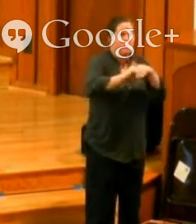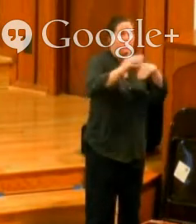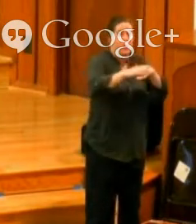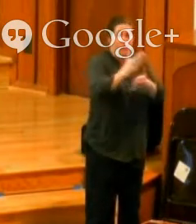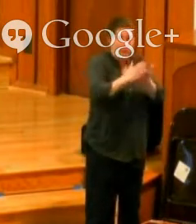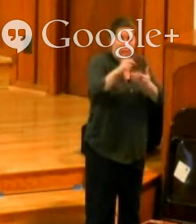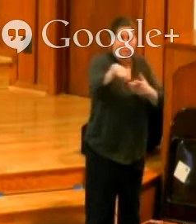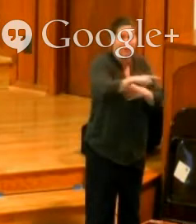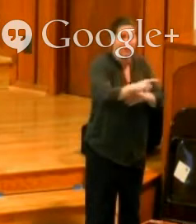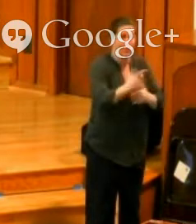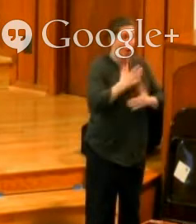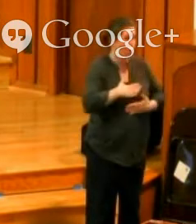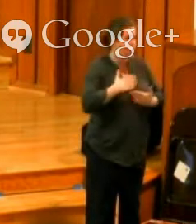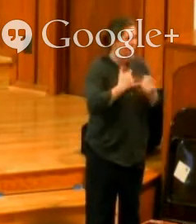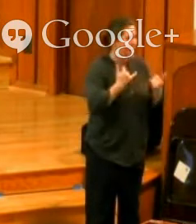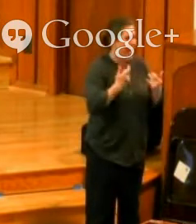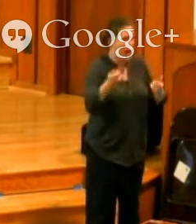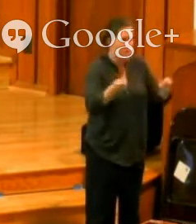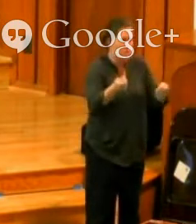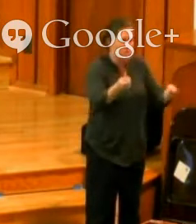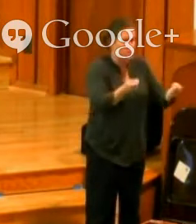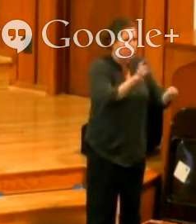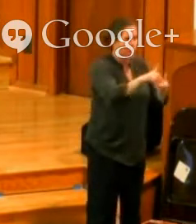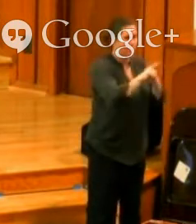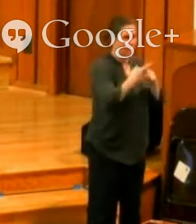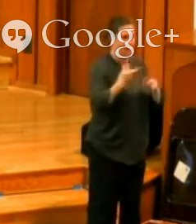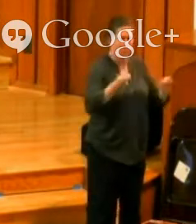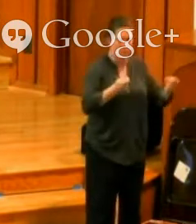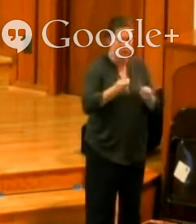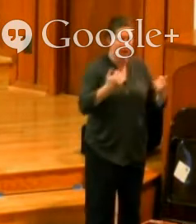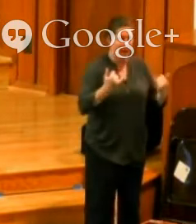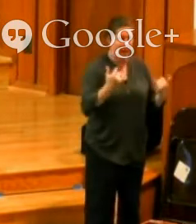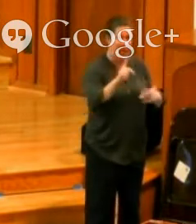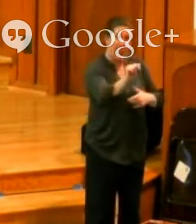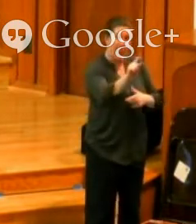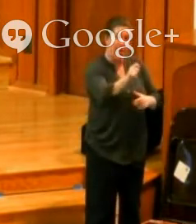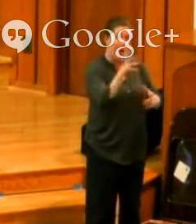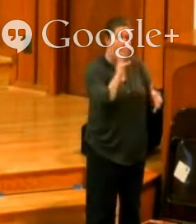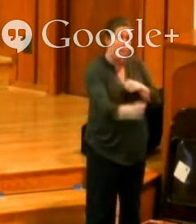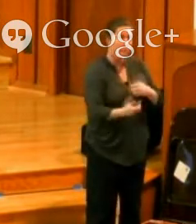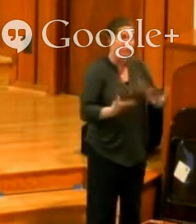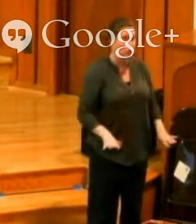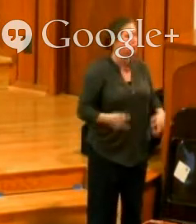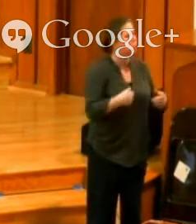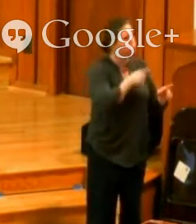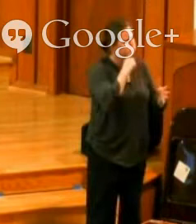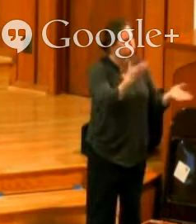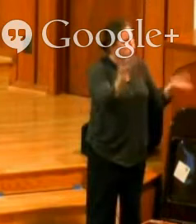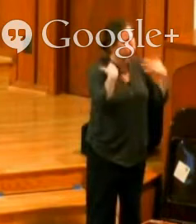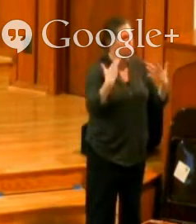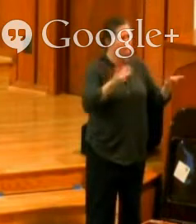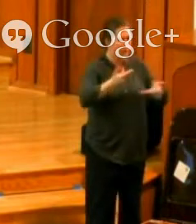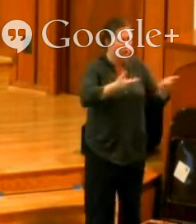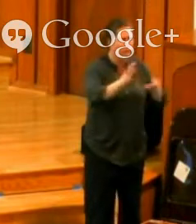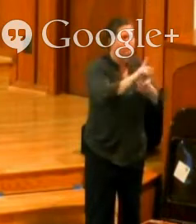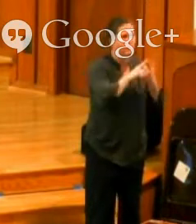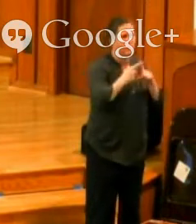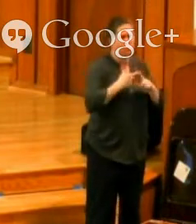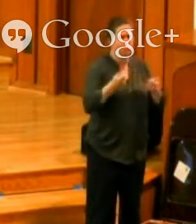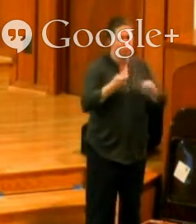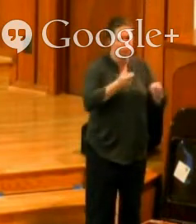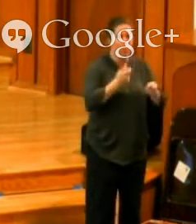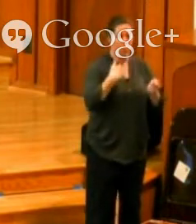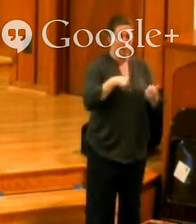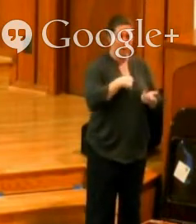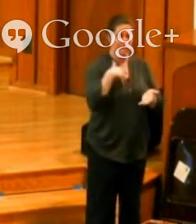much that you're bringing friends. And I want to encourage that. It's not too late for you to bring a friend over here so that we can join our studies together. We have study guides that we can give